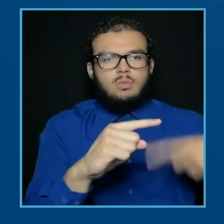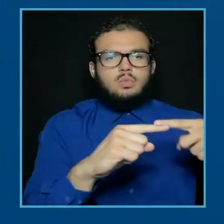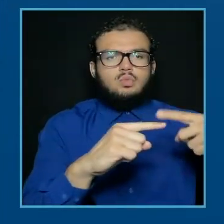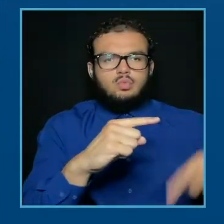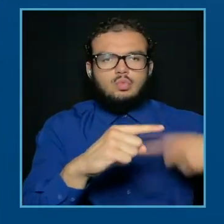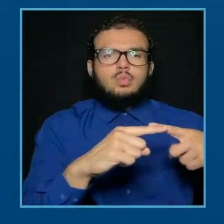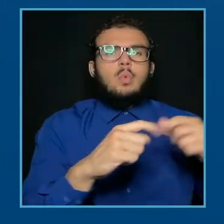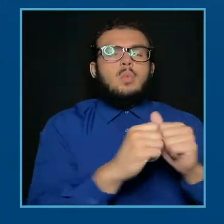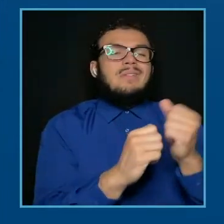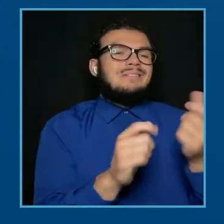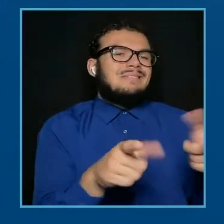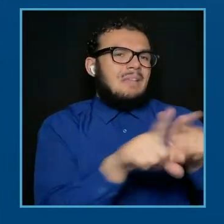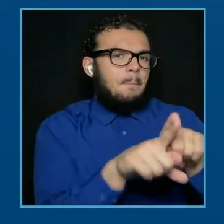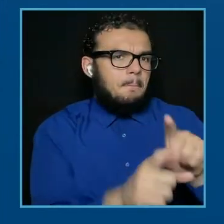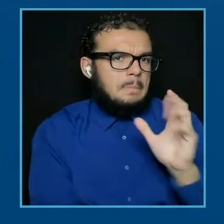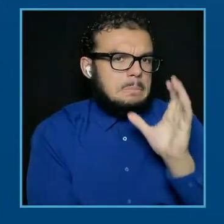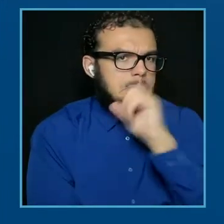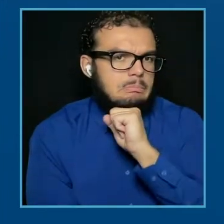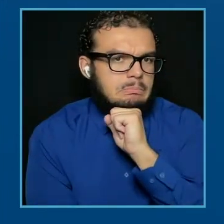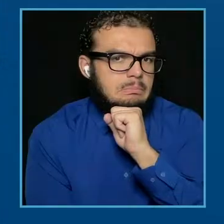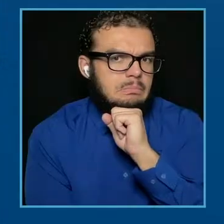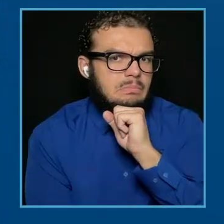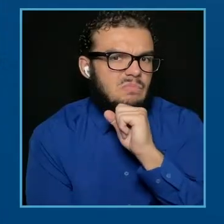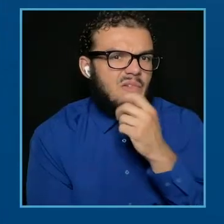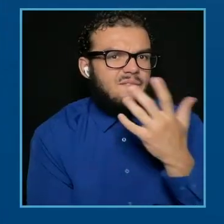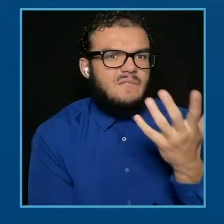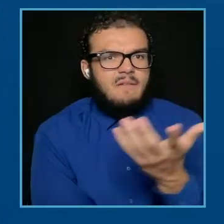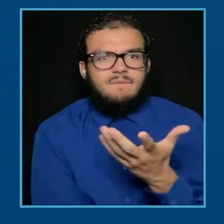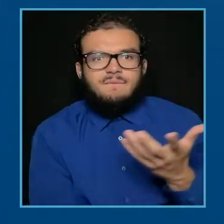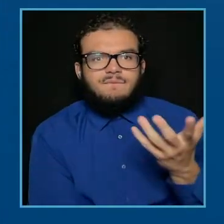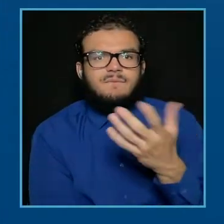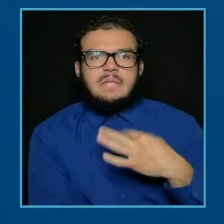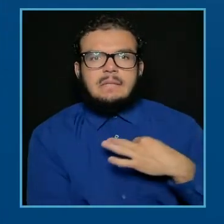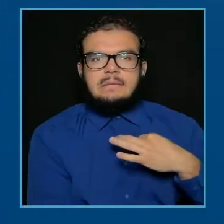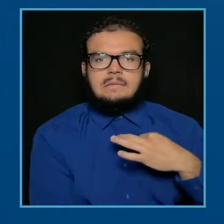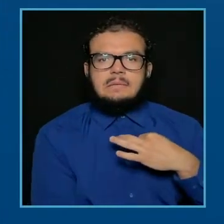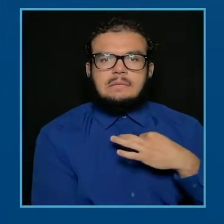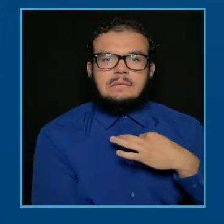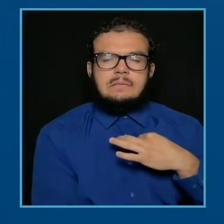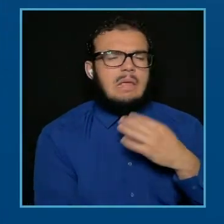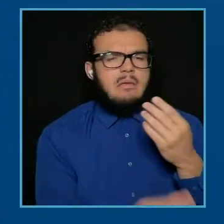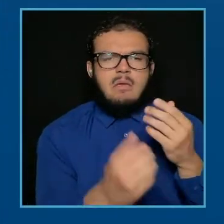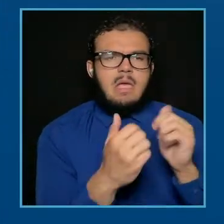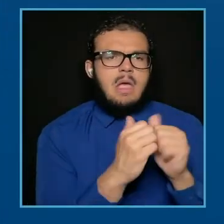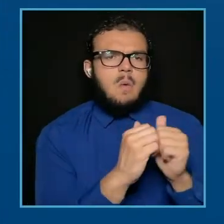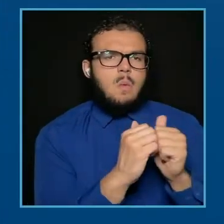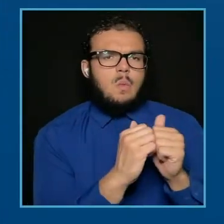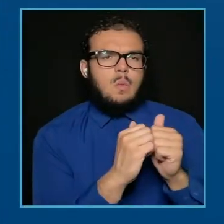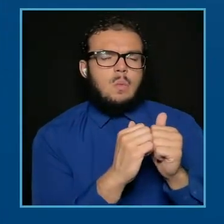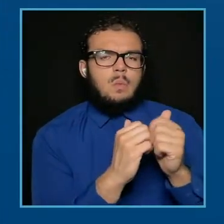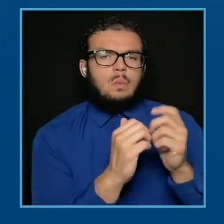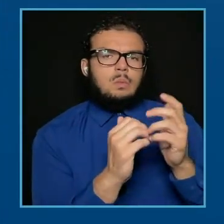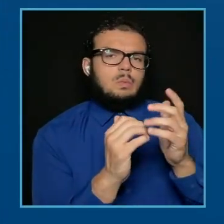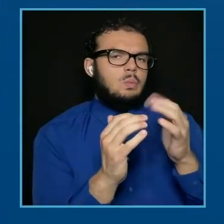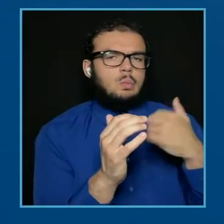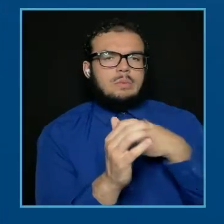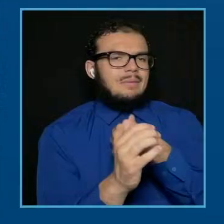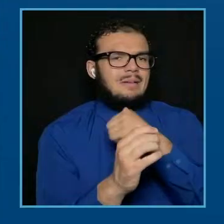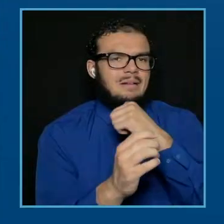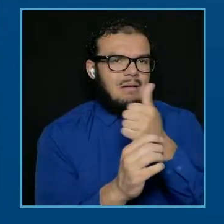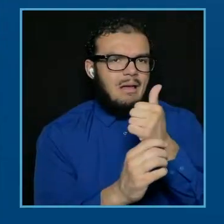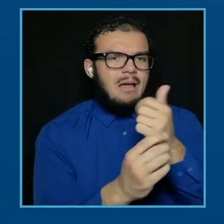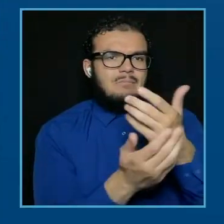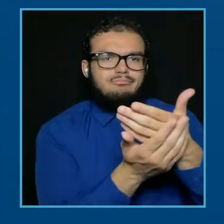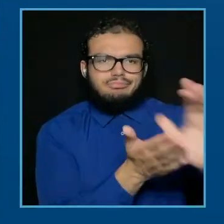same, I assume, the same 5 candidates, how do we not disenfranchise